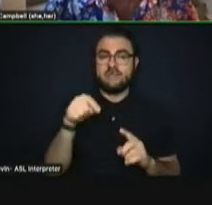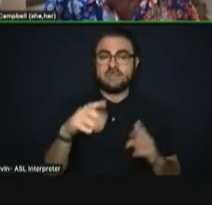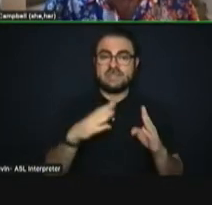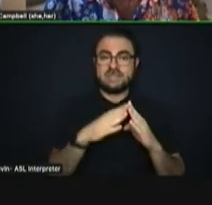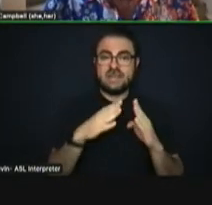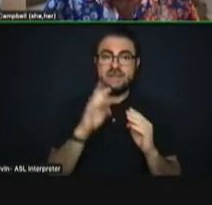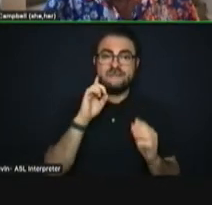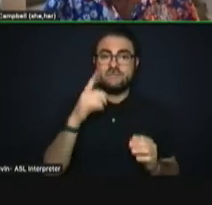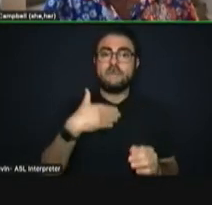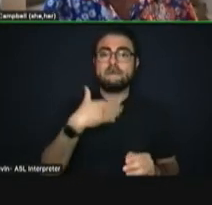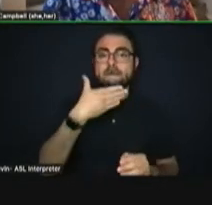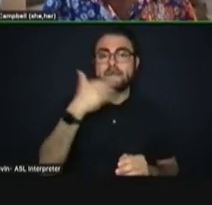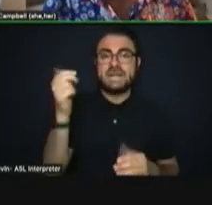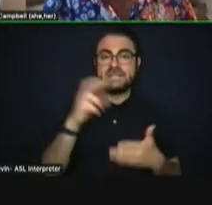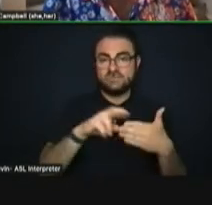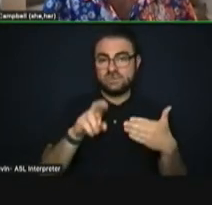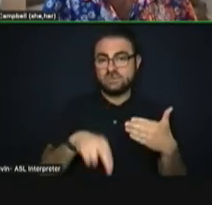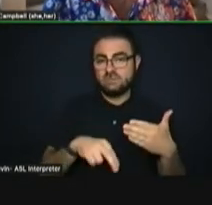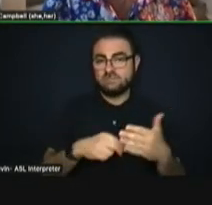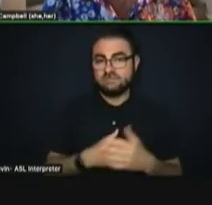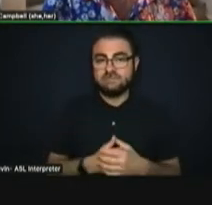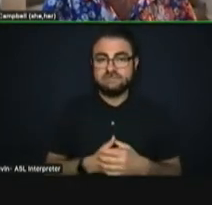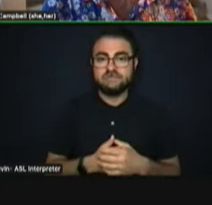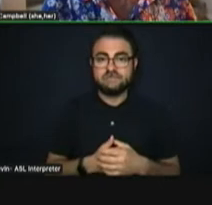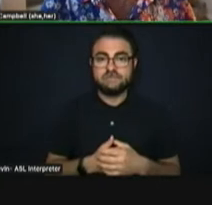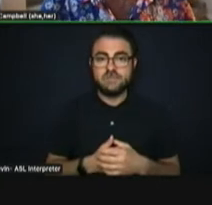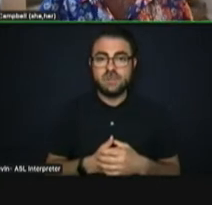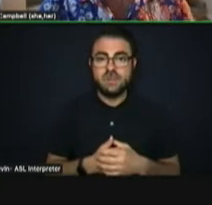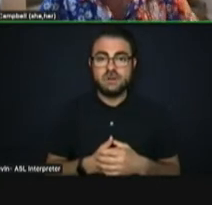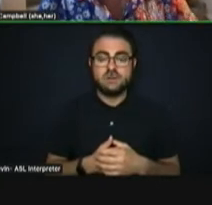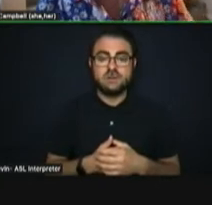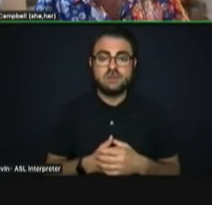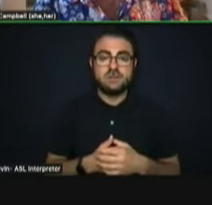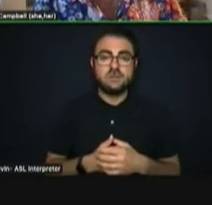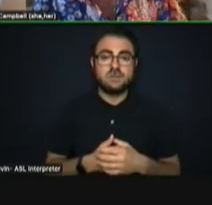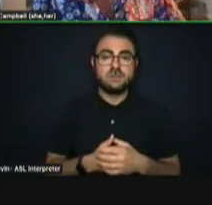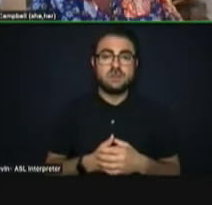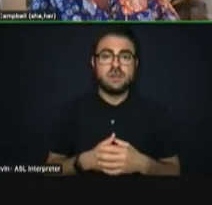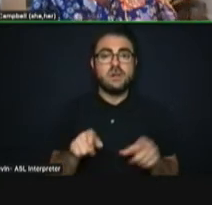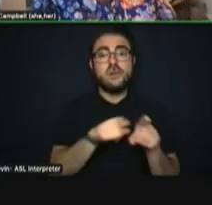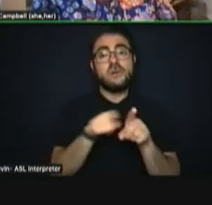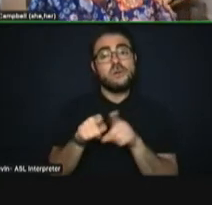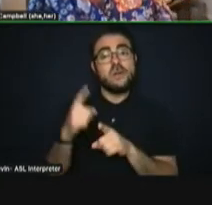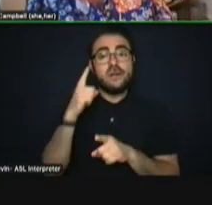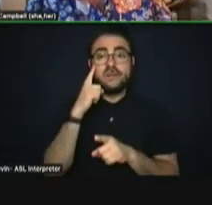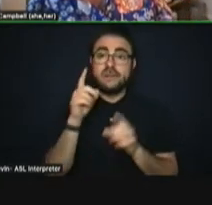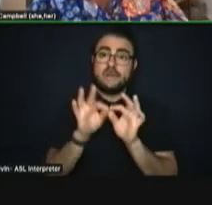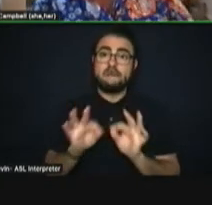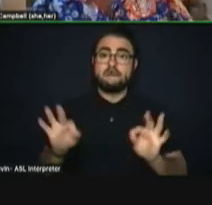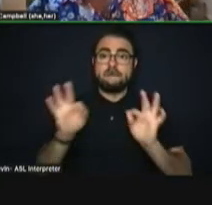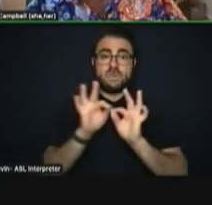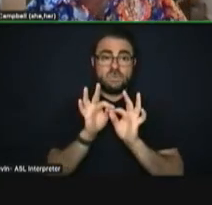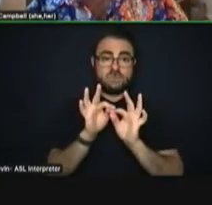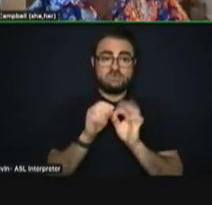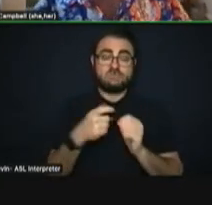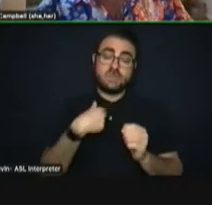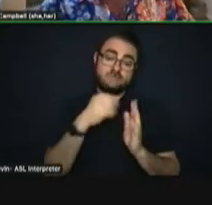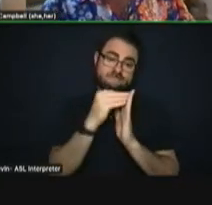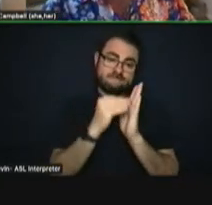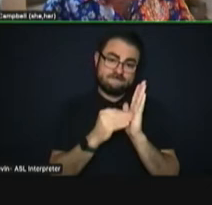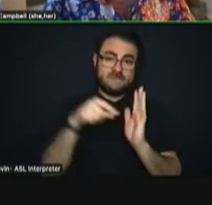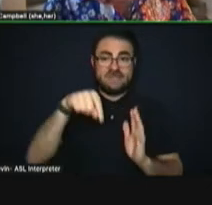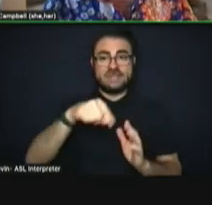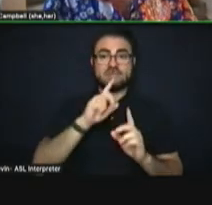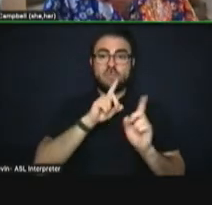results. And then I think it's important, as I know you've noted, to have this anonymous,